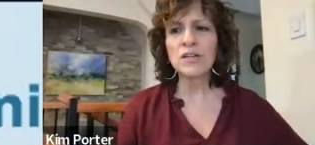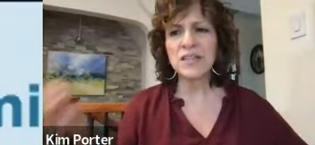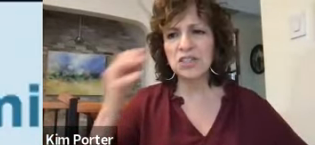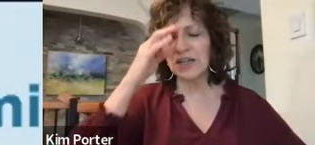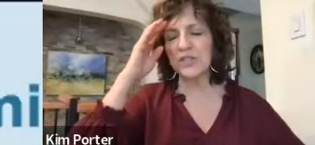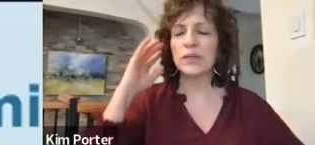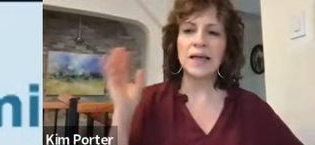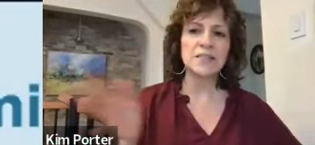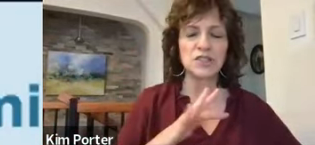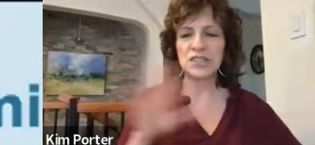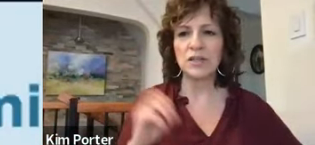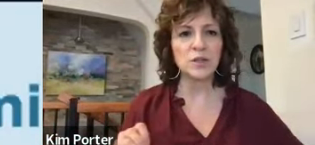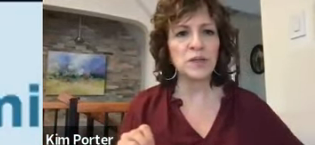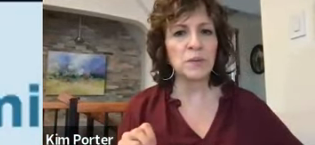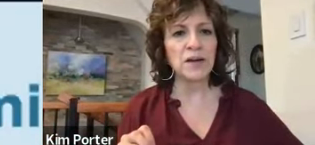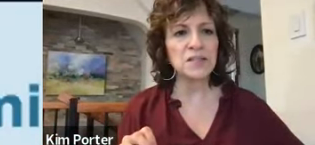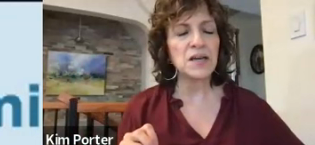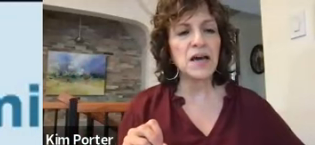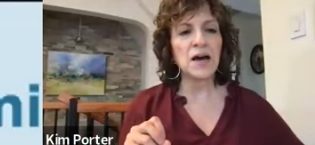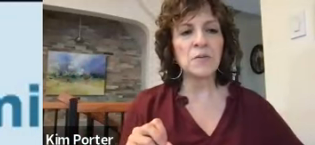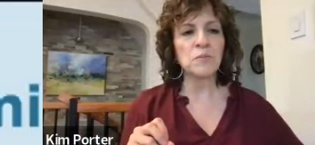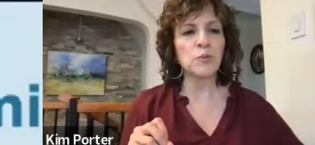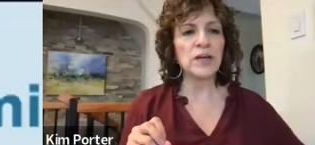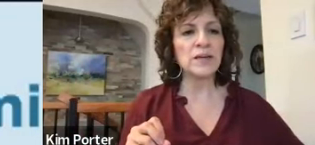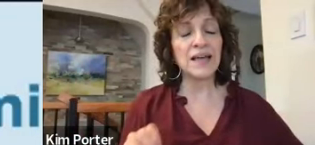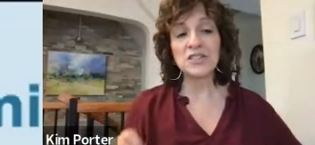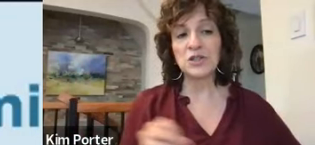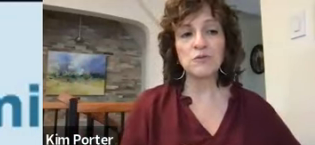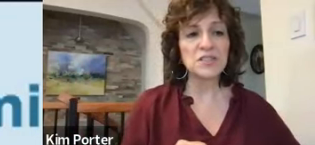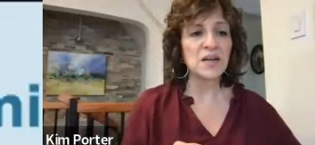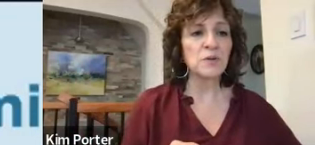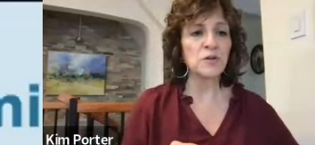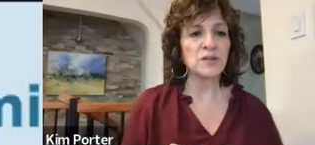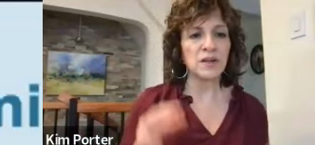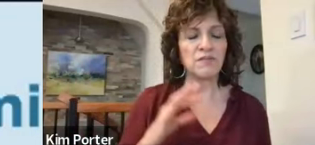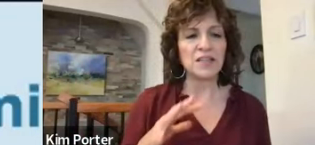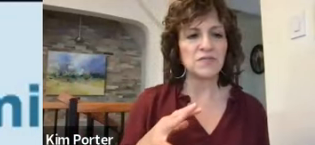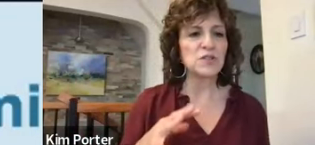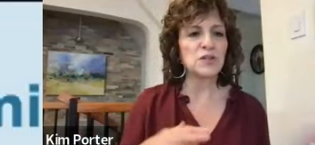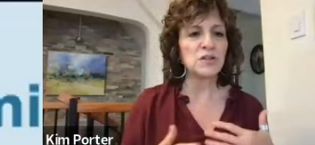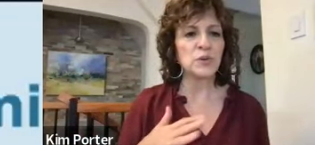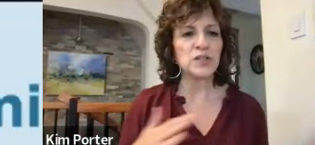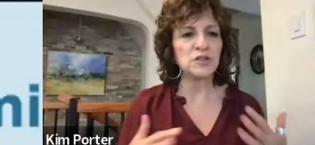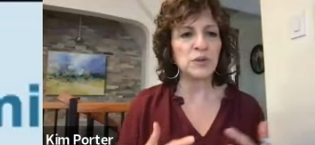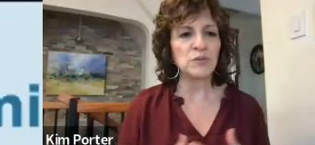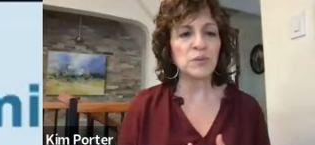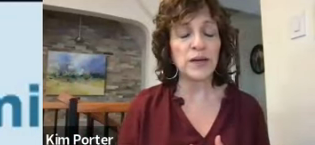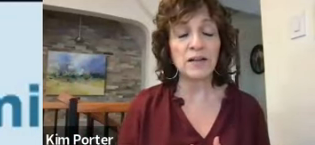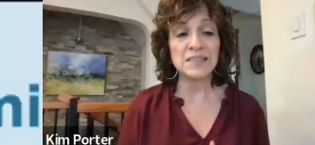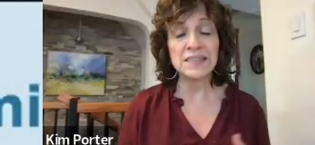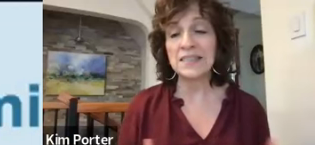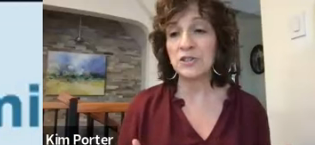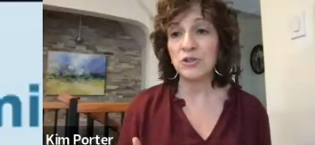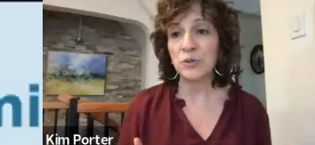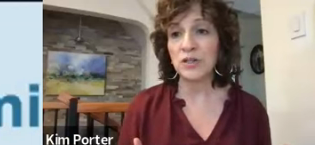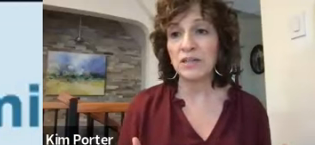So organization has 3 legs. I'll just tell you a little bit about us. We last year, for example, in that last fiscal year, 22-23, we